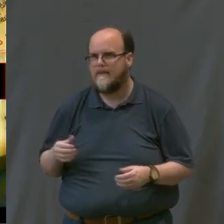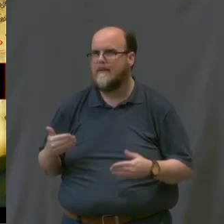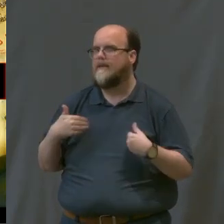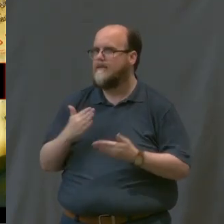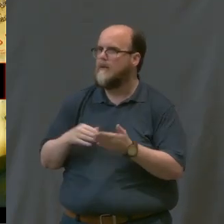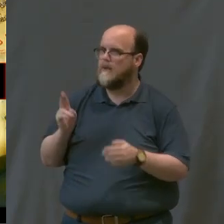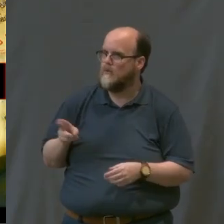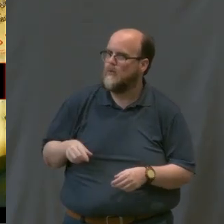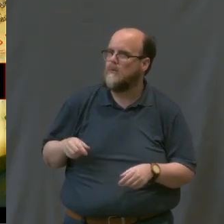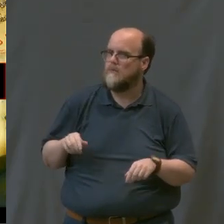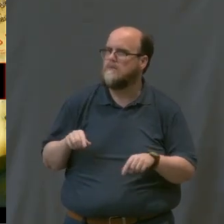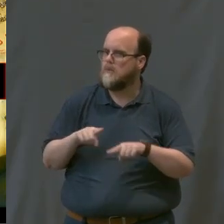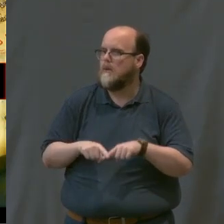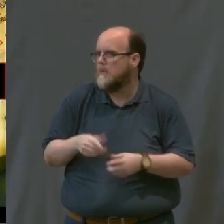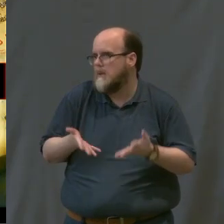reliable.